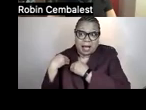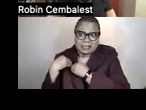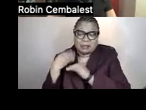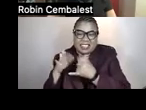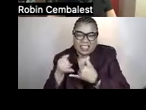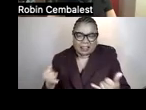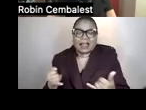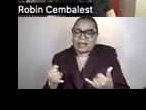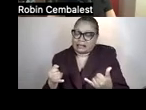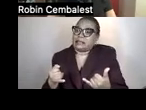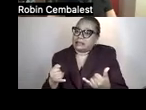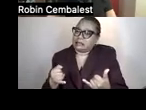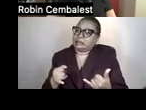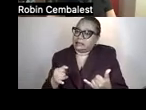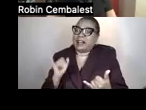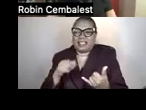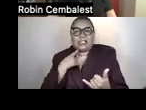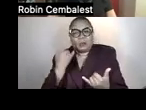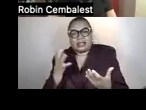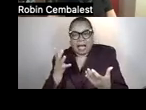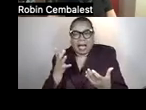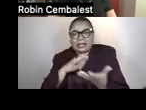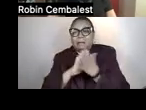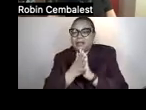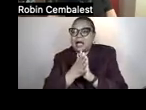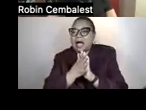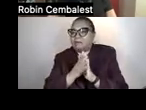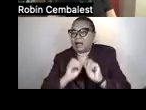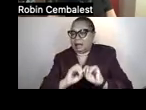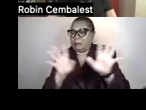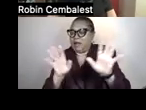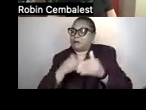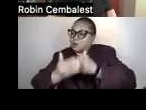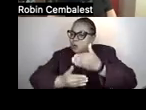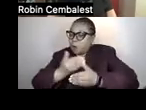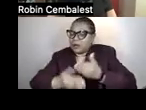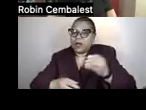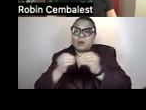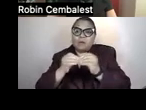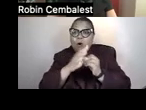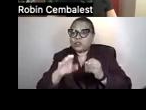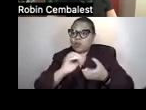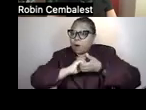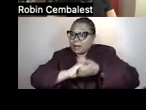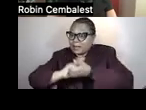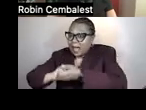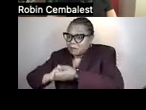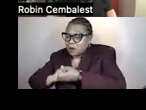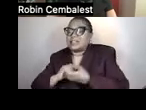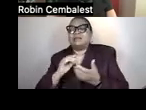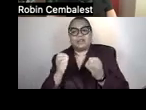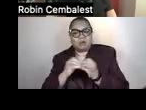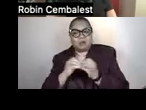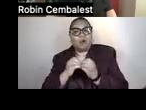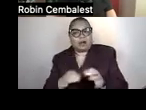deadlines. These will kind of become apparent as we're going on. And again, the more you're collaborating, the